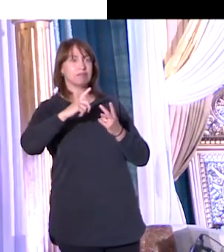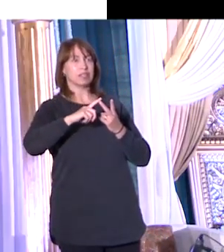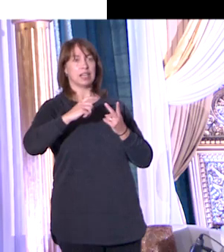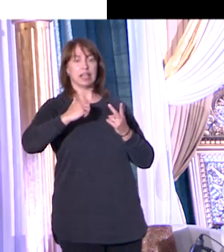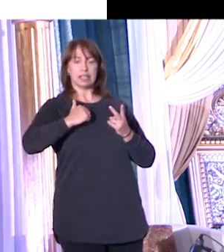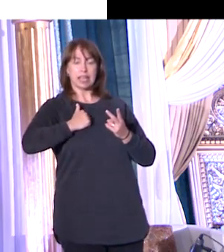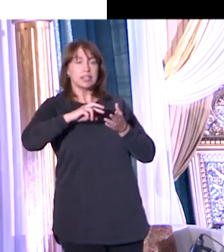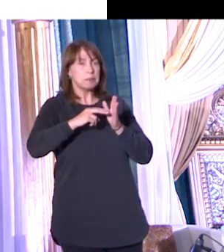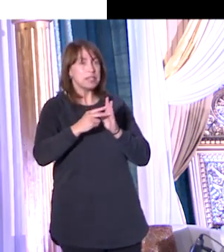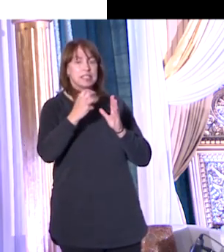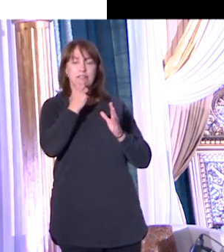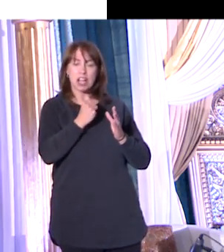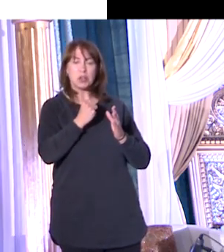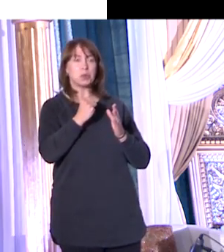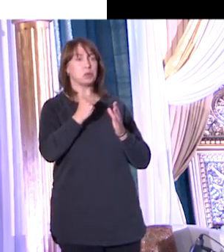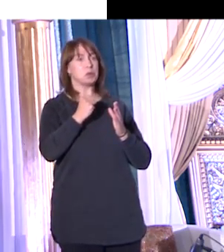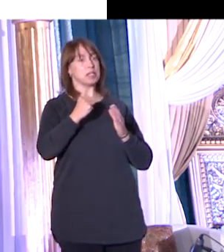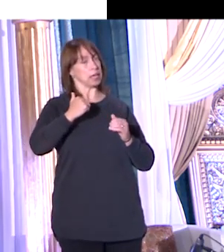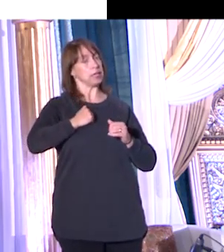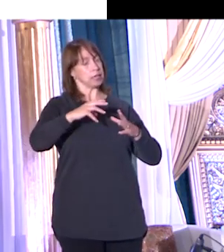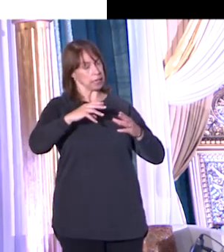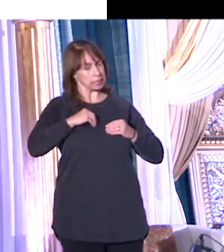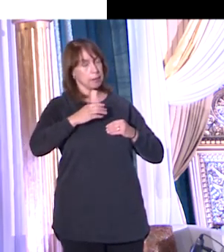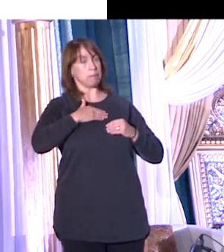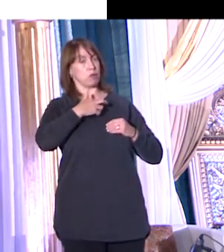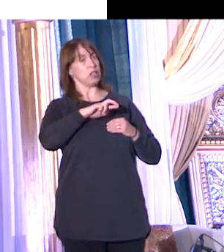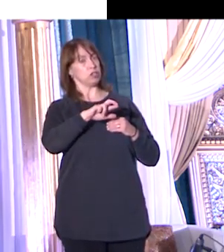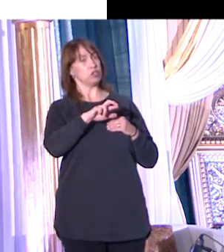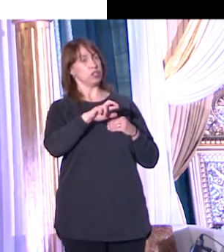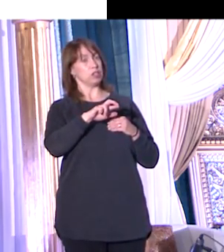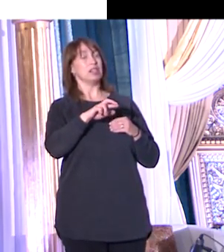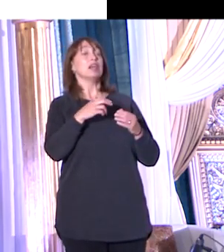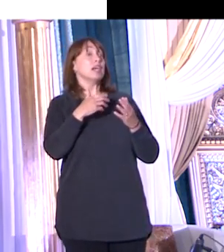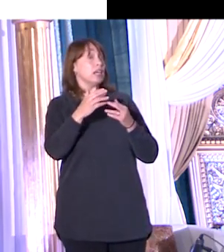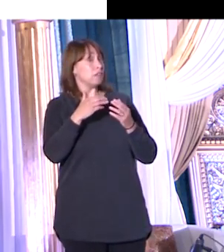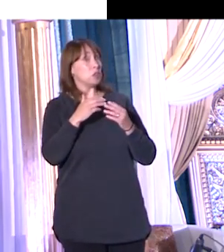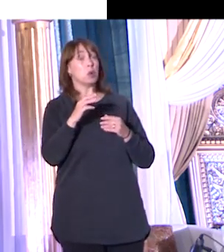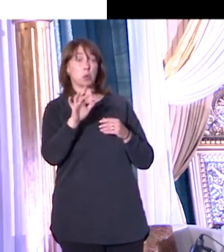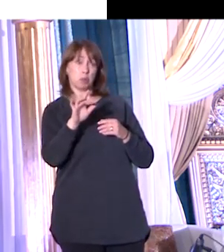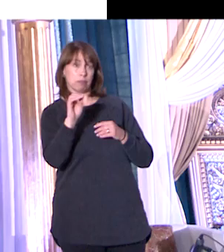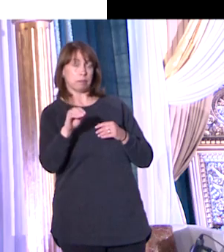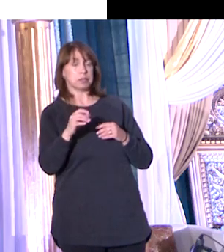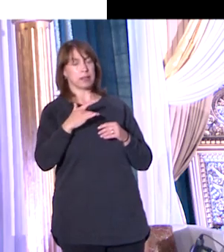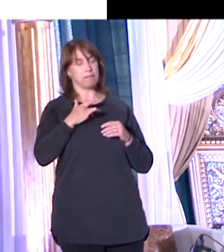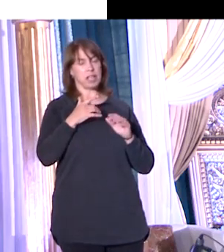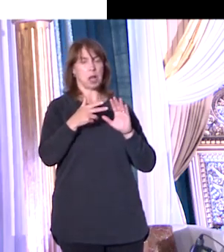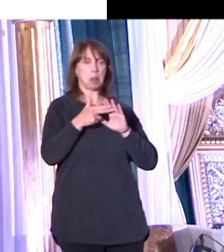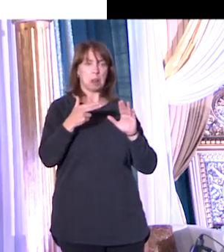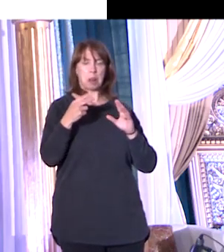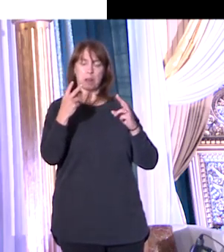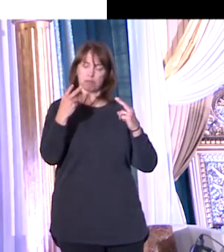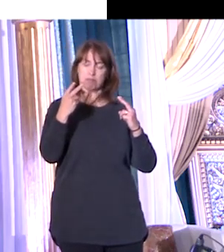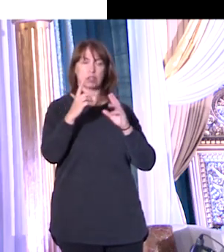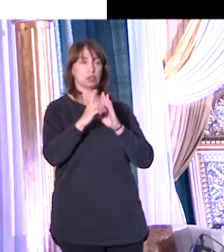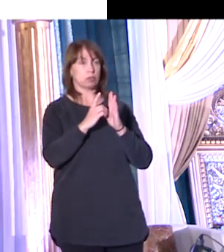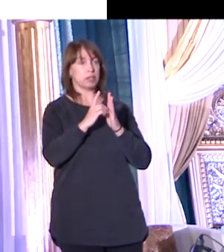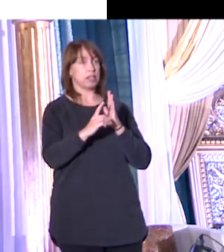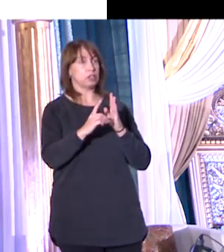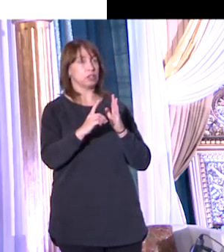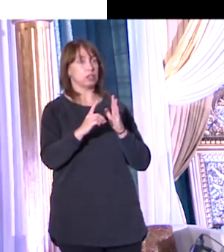religion despite the reality and the experience of discrimination and stereotyping and Islamophobia